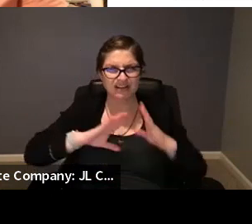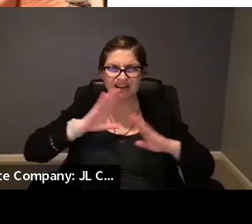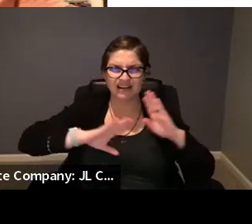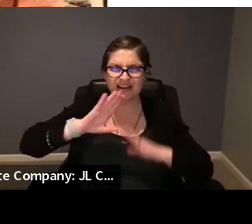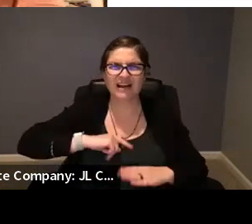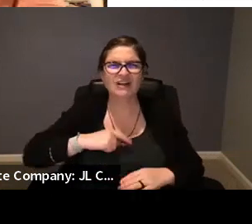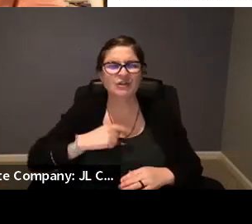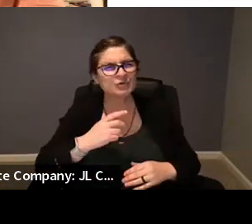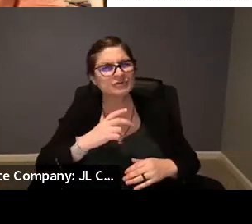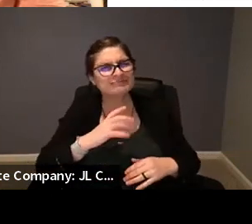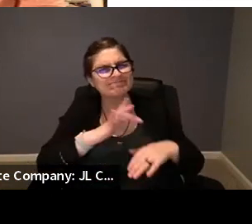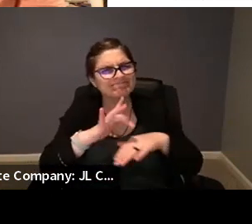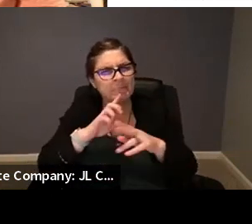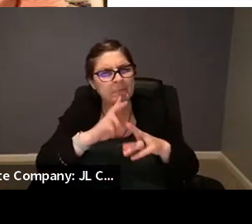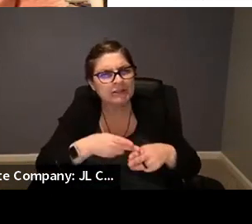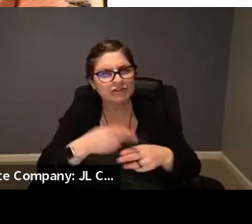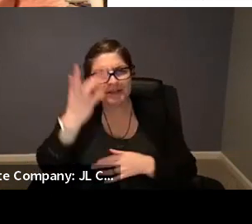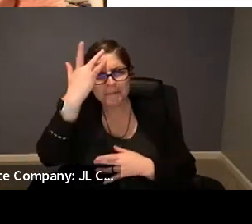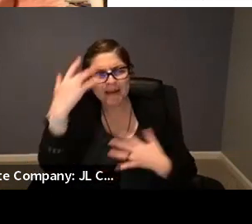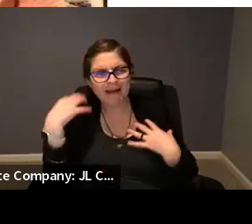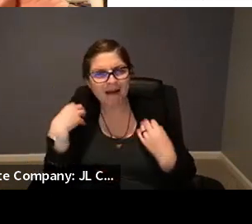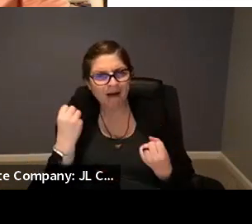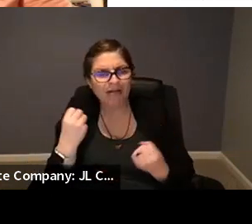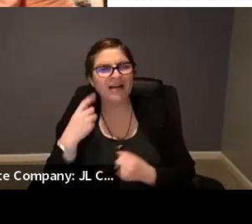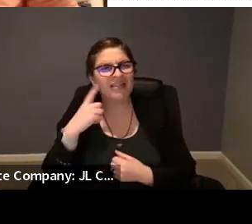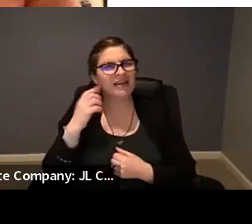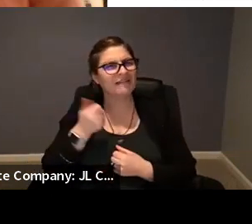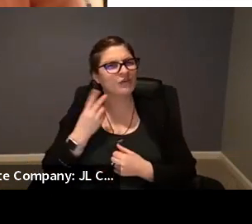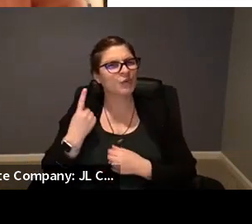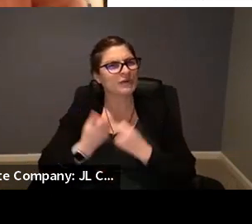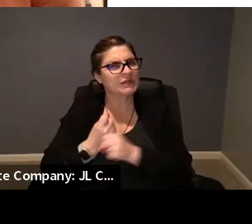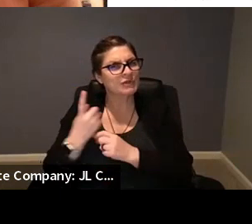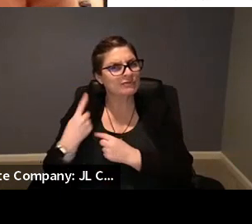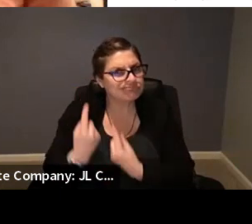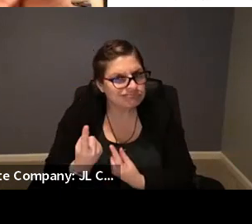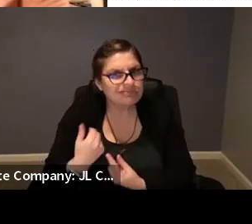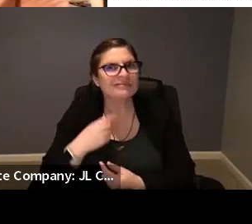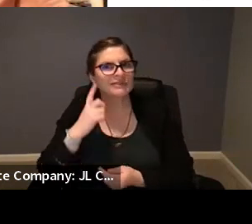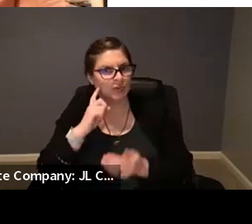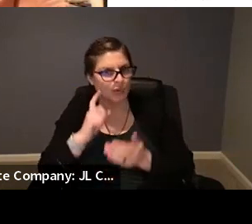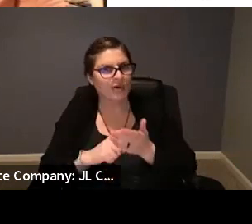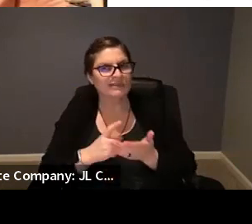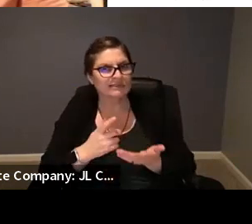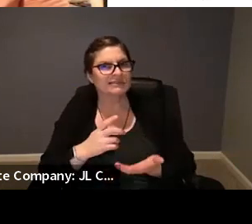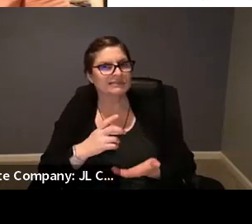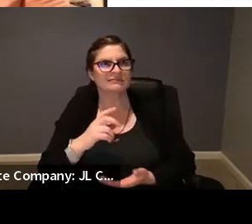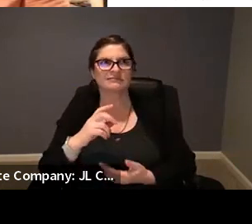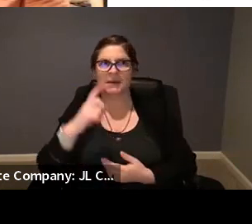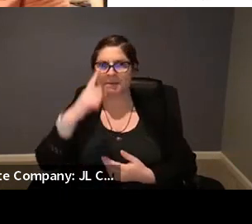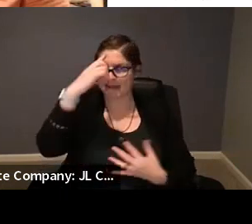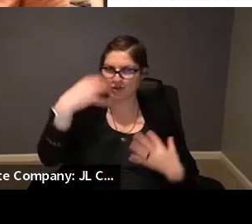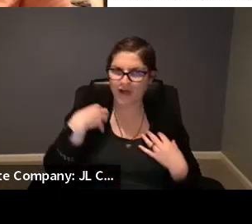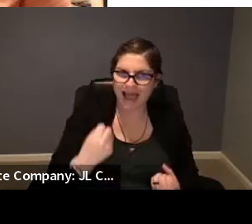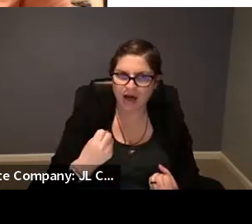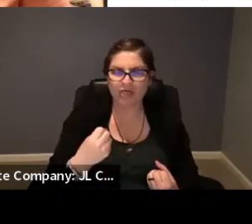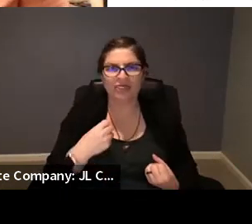on mental health. And, you know, I think over the past couple of years, mental health and self-care have kind of been commodified to a sickening